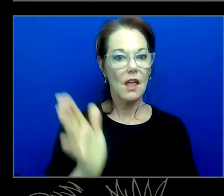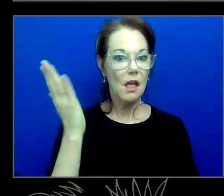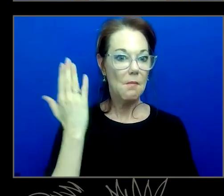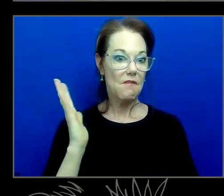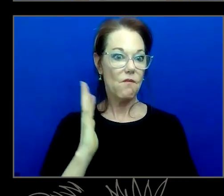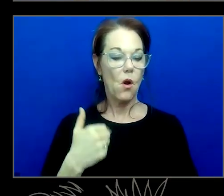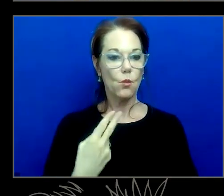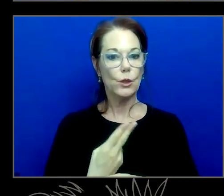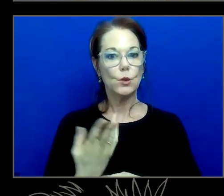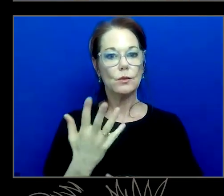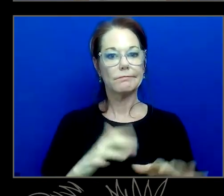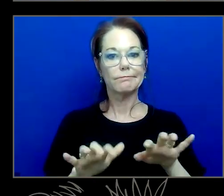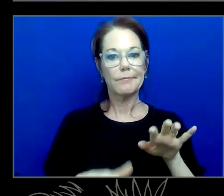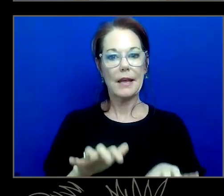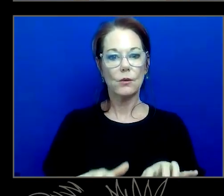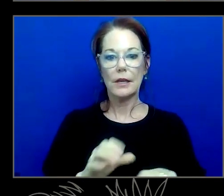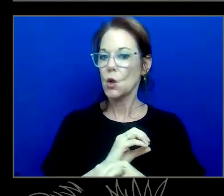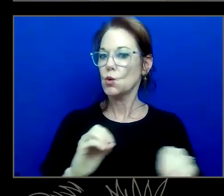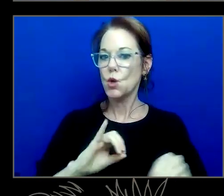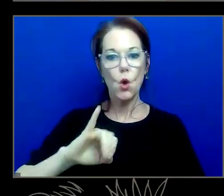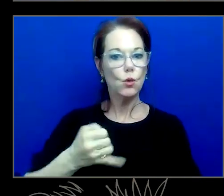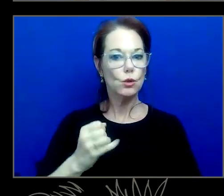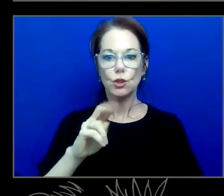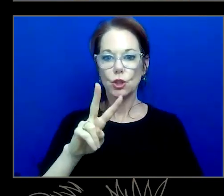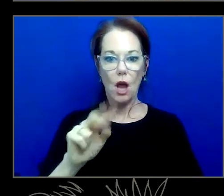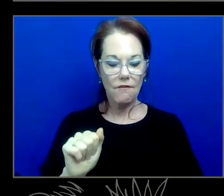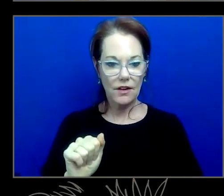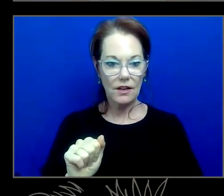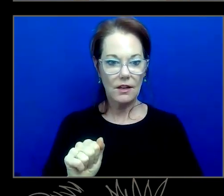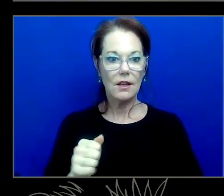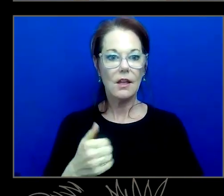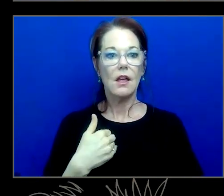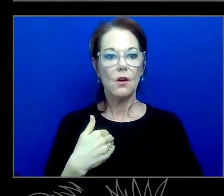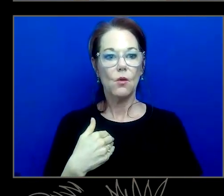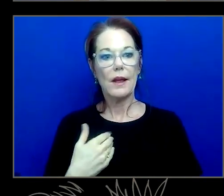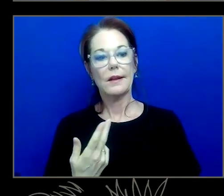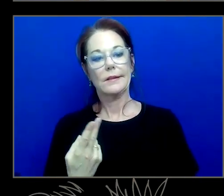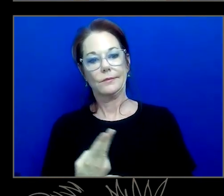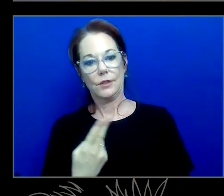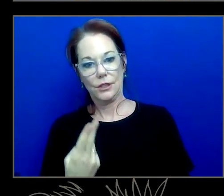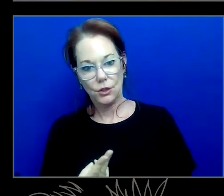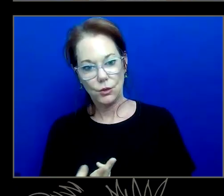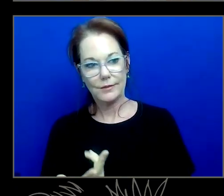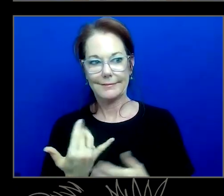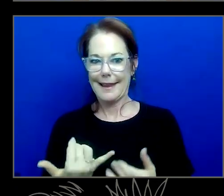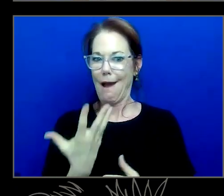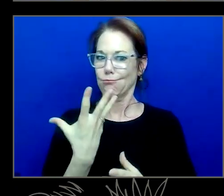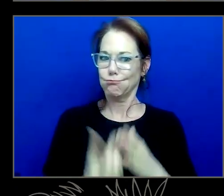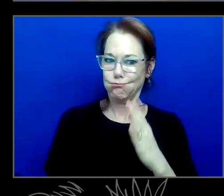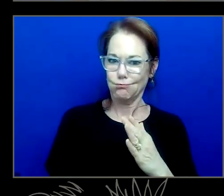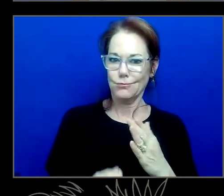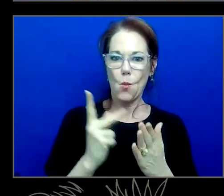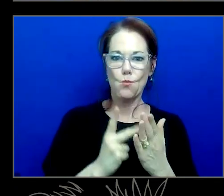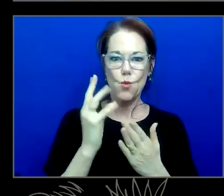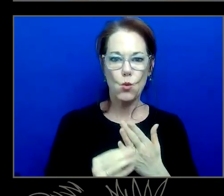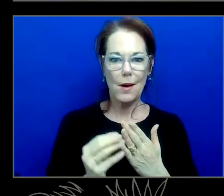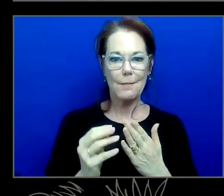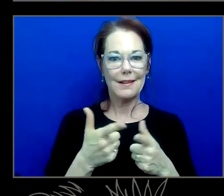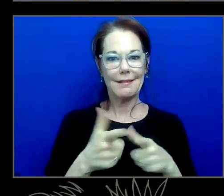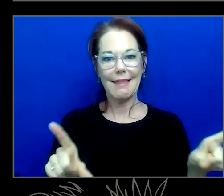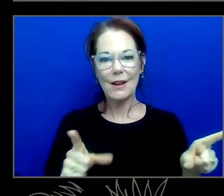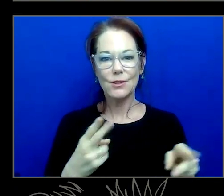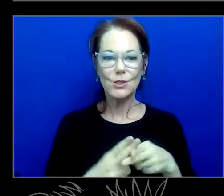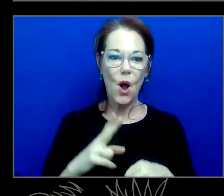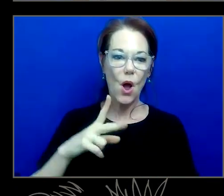no JavaScript in sight. Back then, we would use long since forgotten, deprecated, obsolete programming languages like Perl